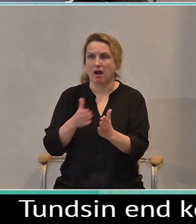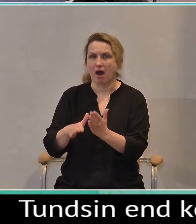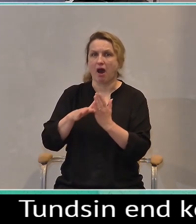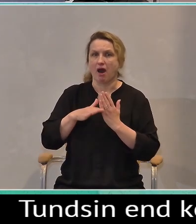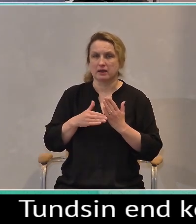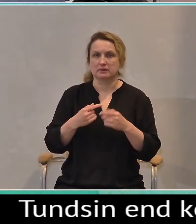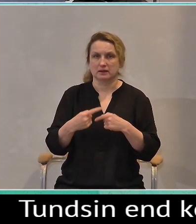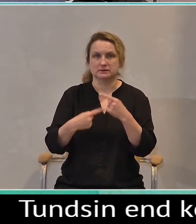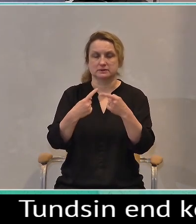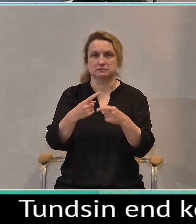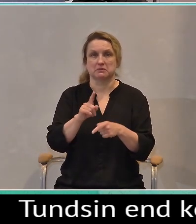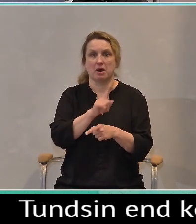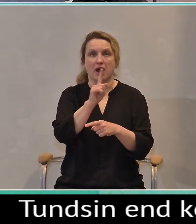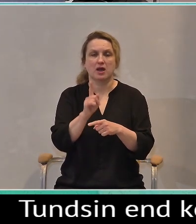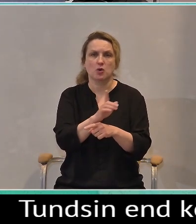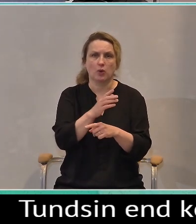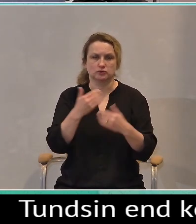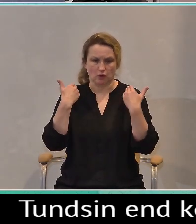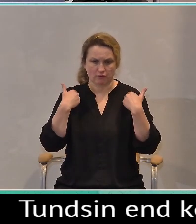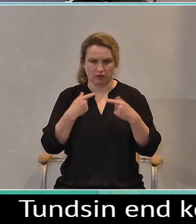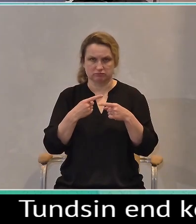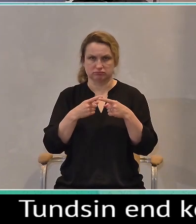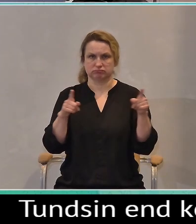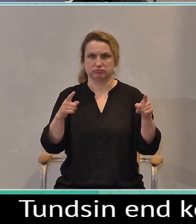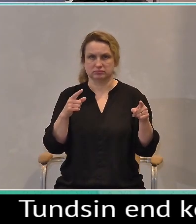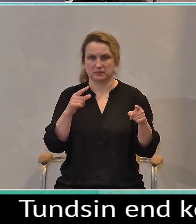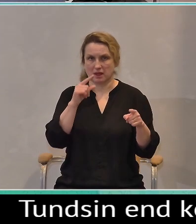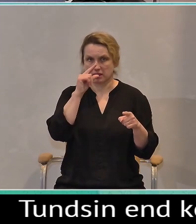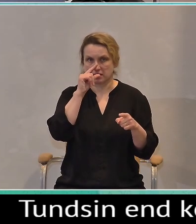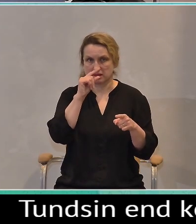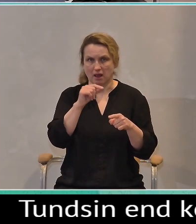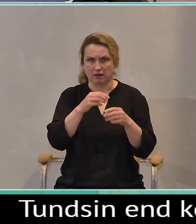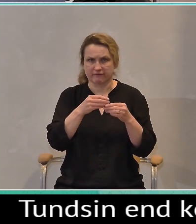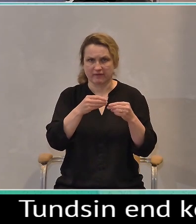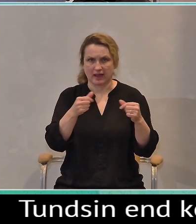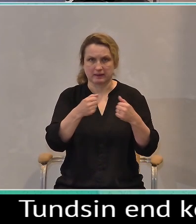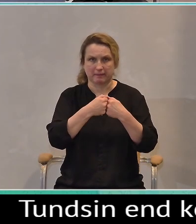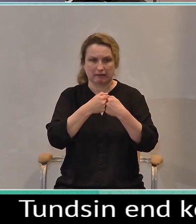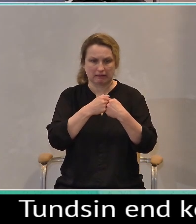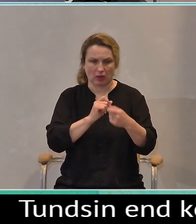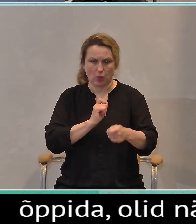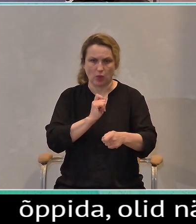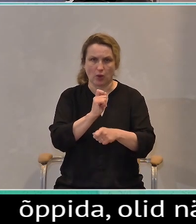that I should do different sports, but it didn't work out for me. In time, also physical